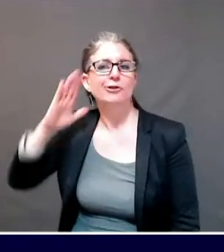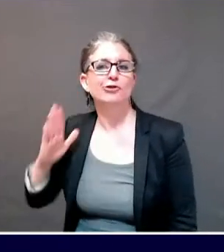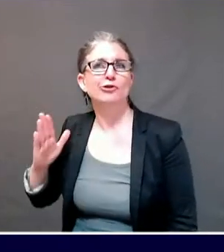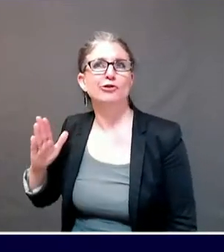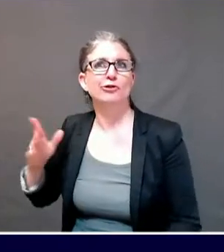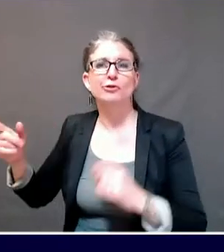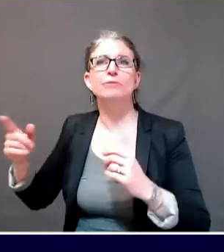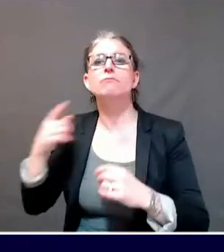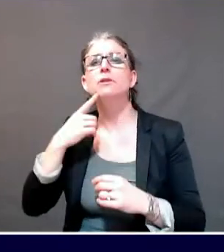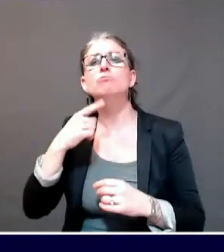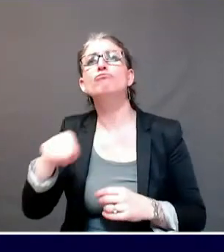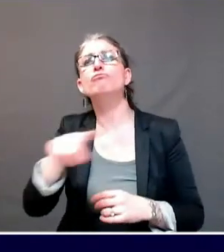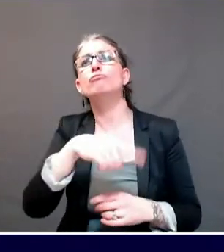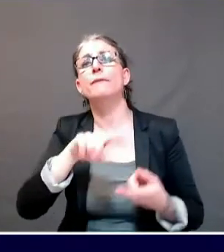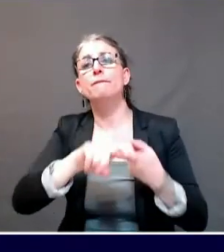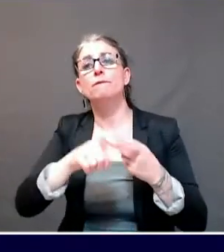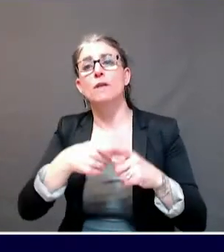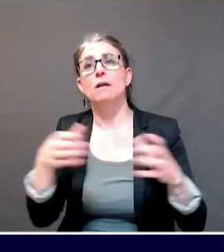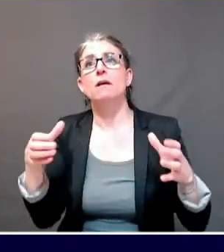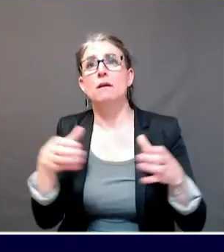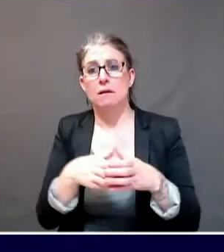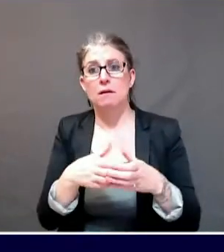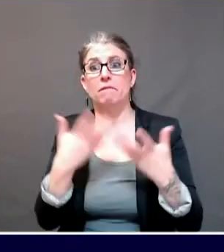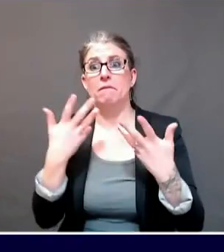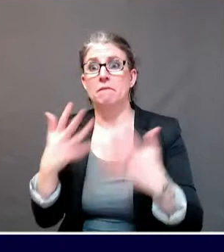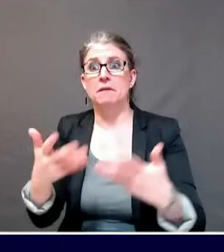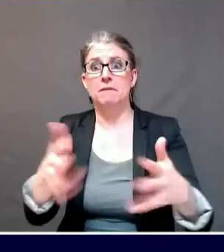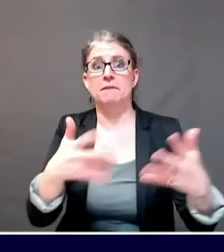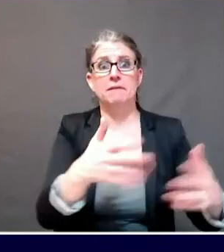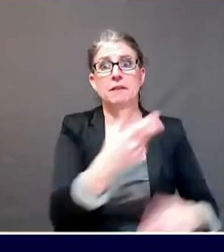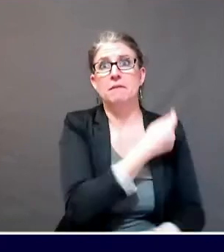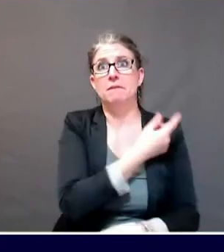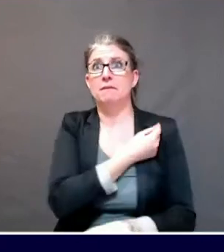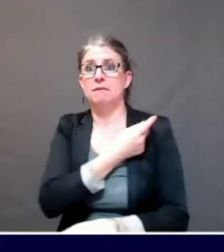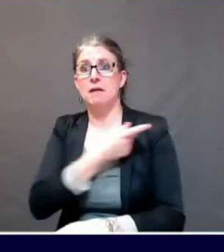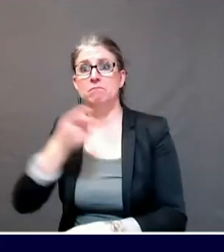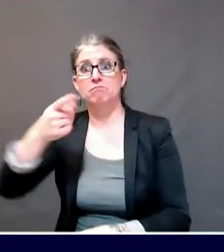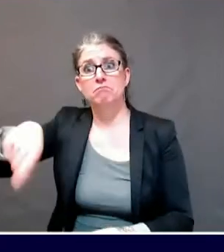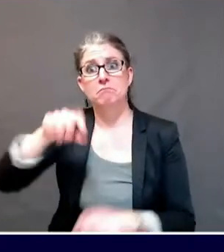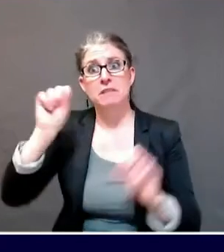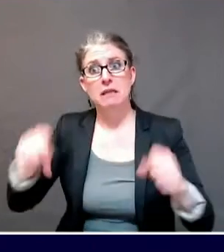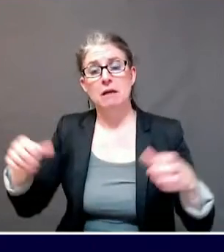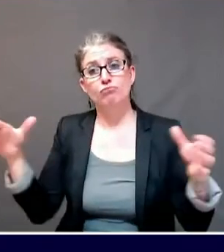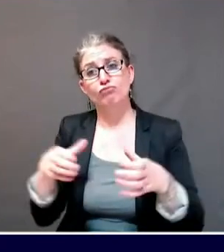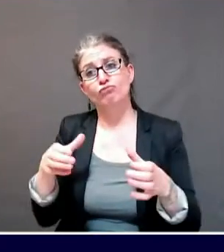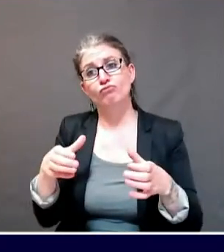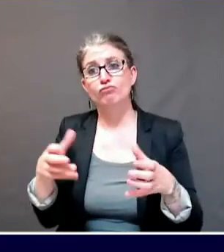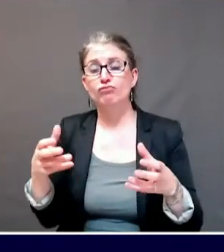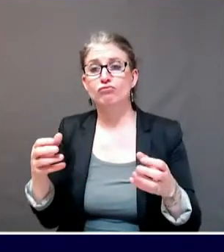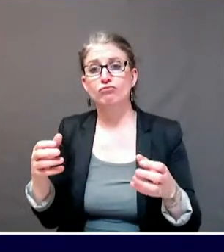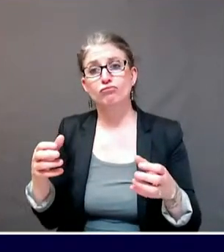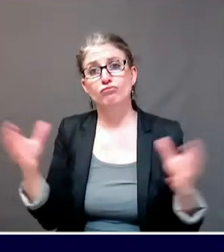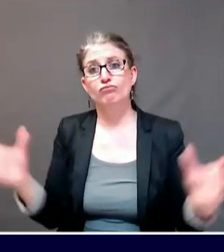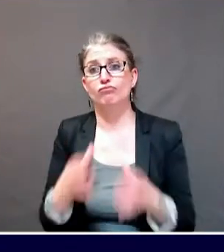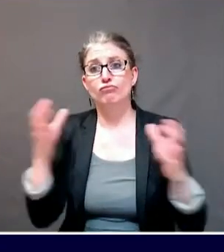doses, when they've had both doses, can people from different households who've received both vaccines gather together unmasked inside?